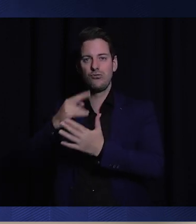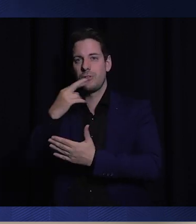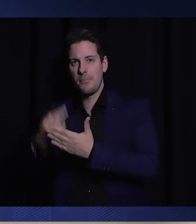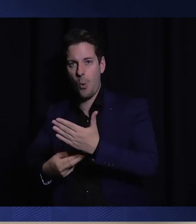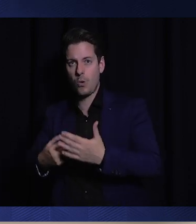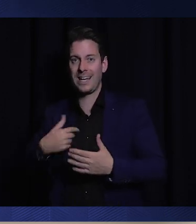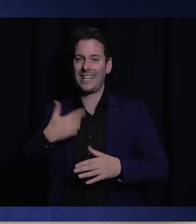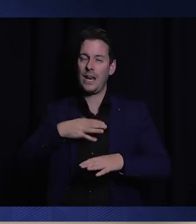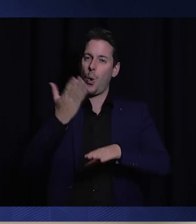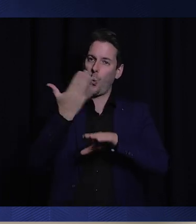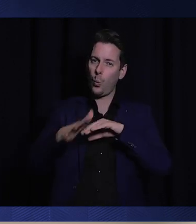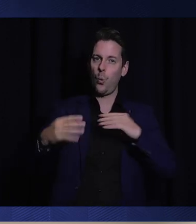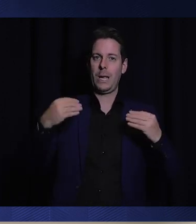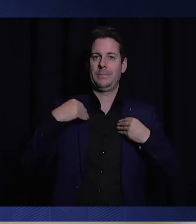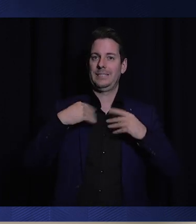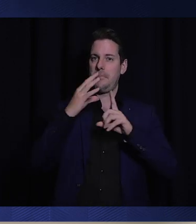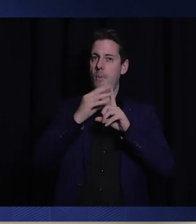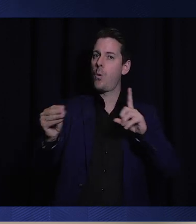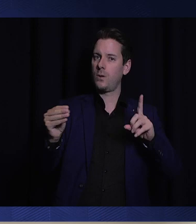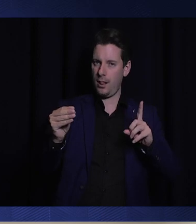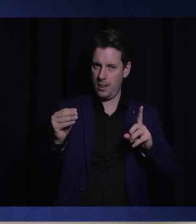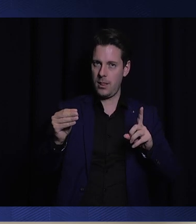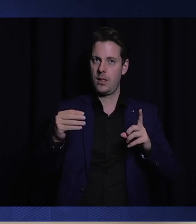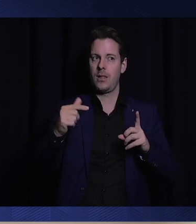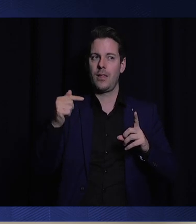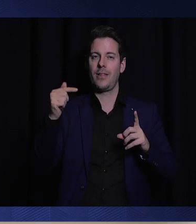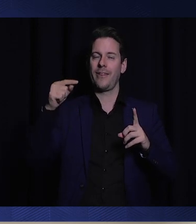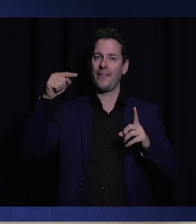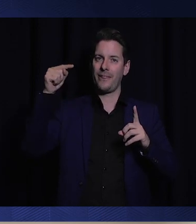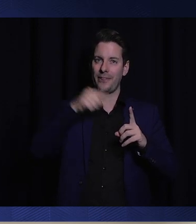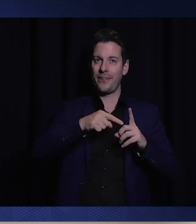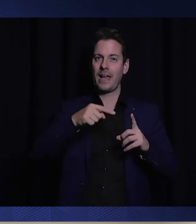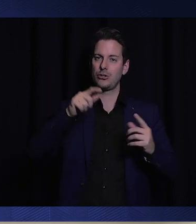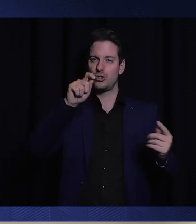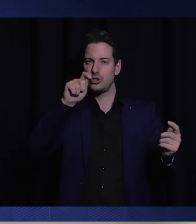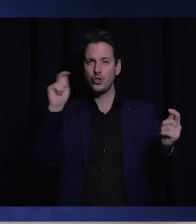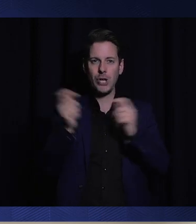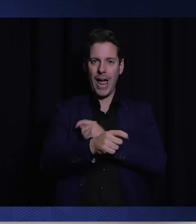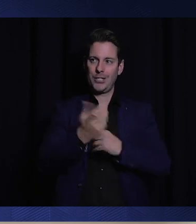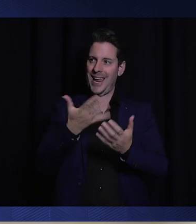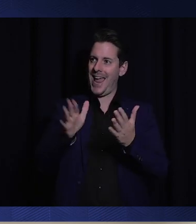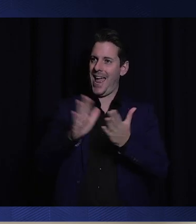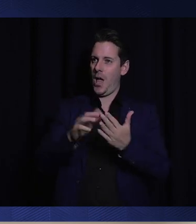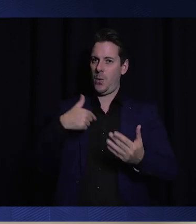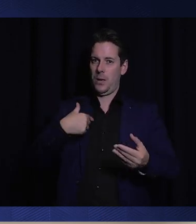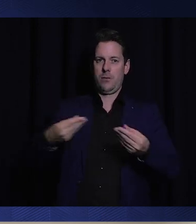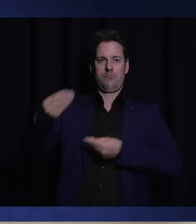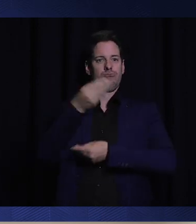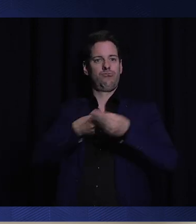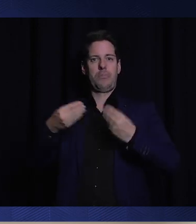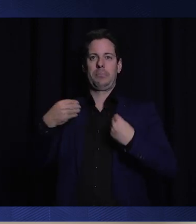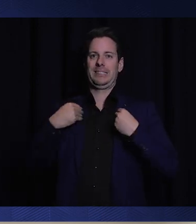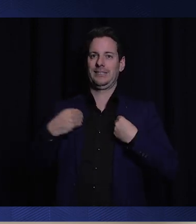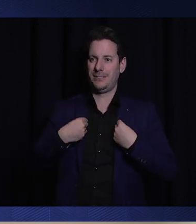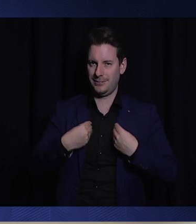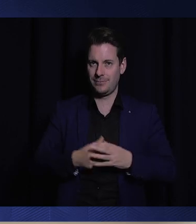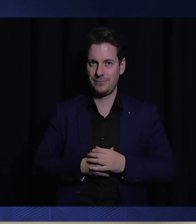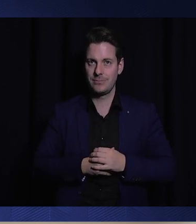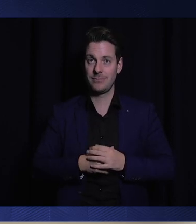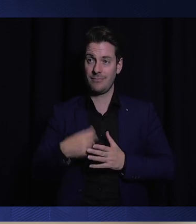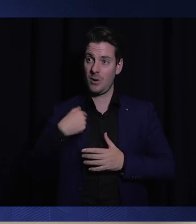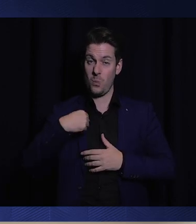way. So I think that's where the point around partnerships and the role of government on policy, regulation, around the sort of